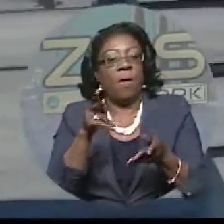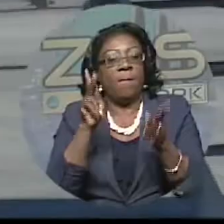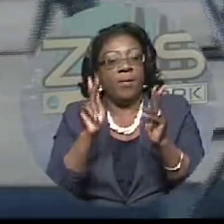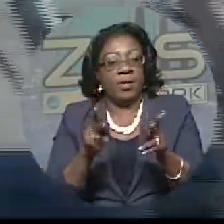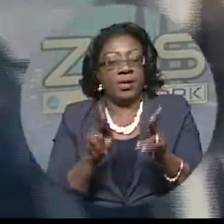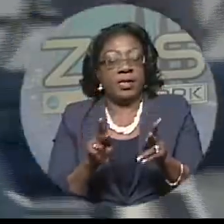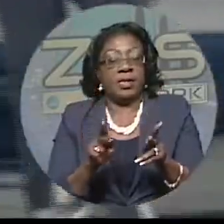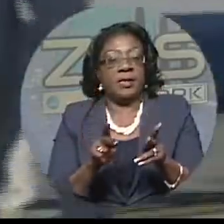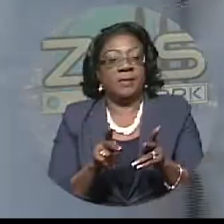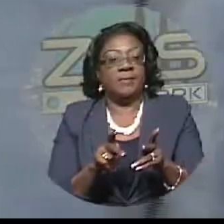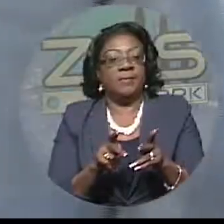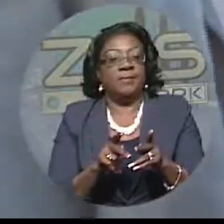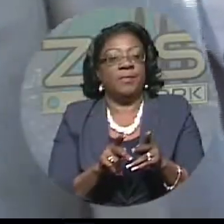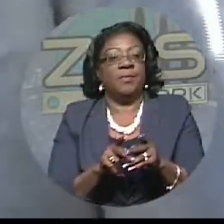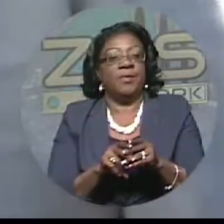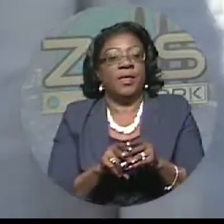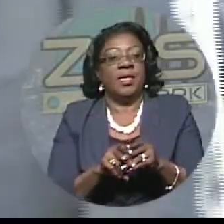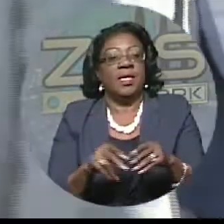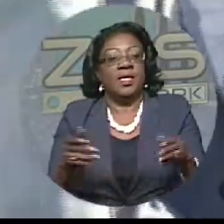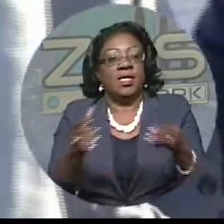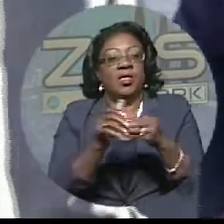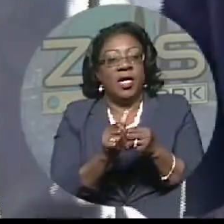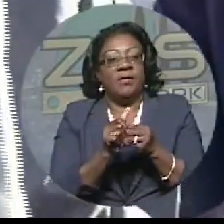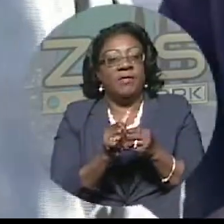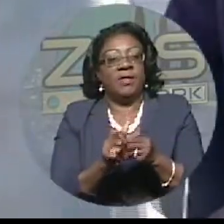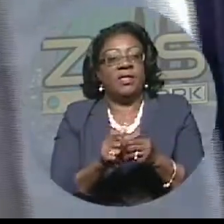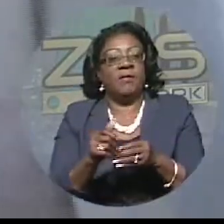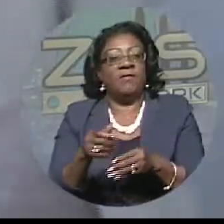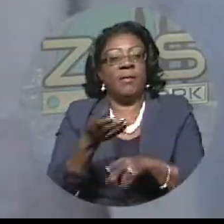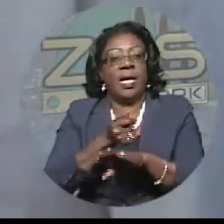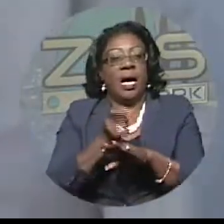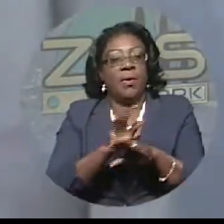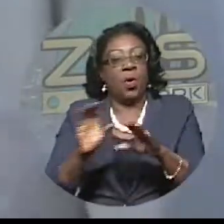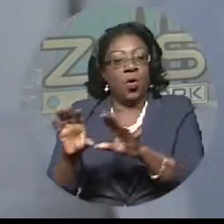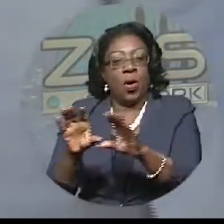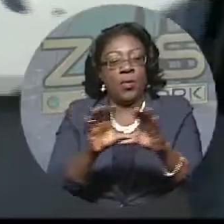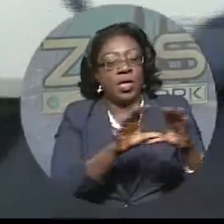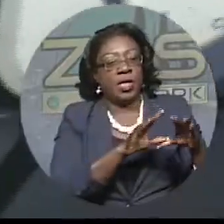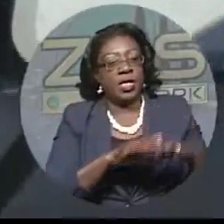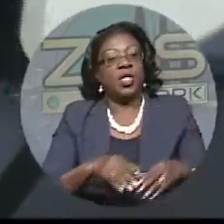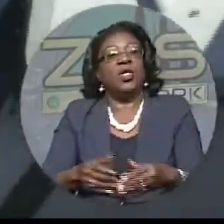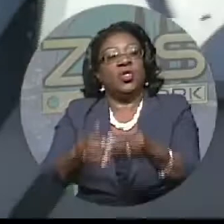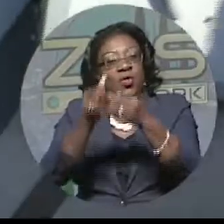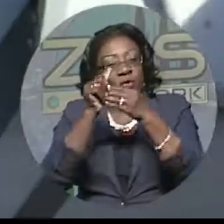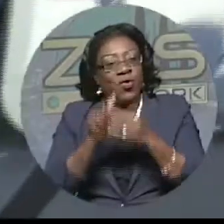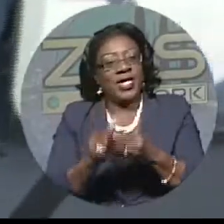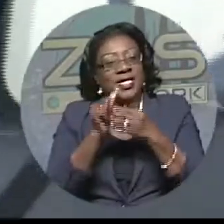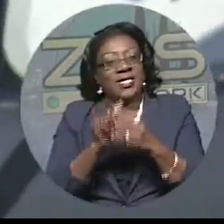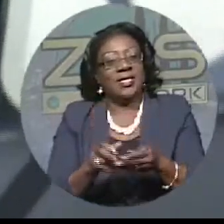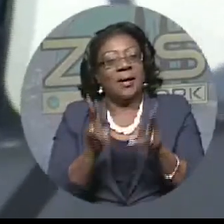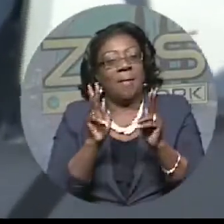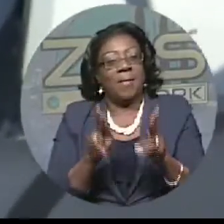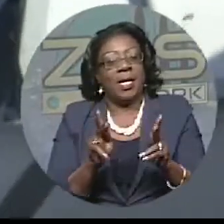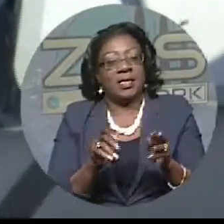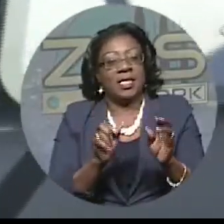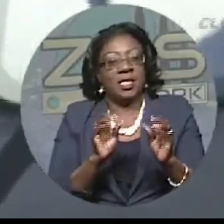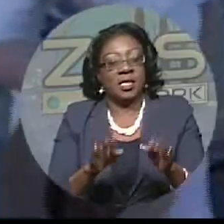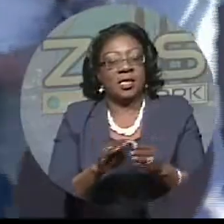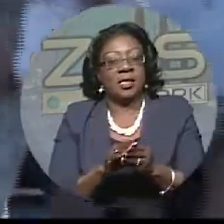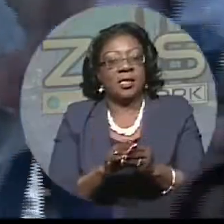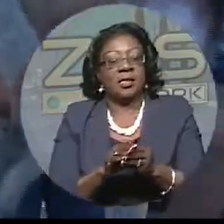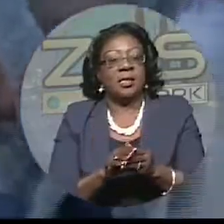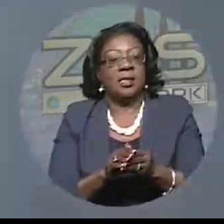Tourism Director General Joy Jubalu joined officials from the Abaco community to greet the passengers. She believes the new service is a clear step